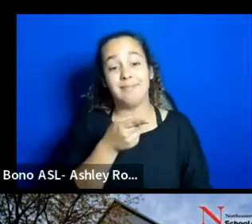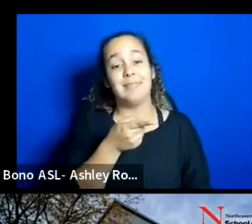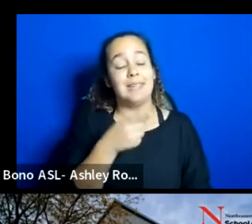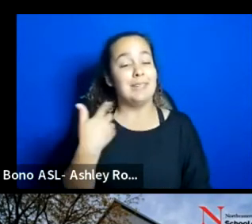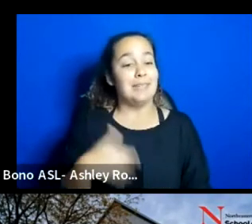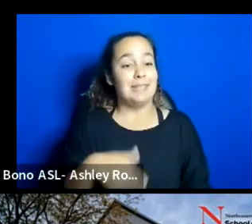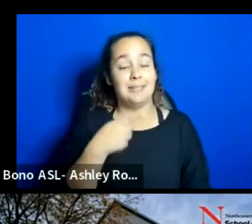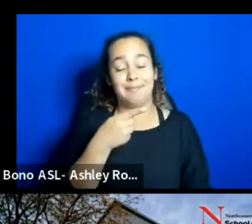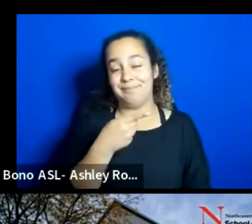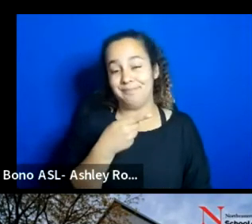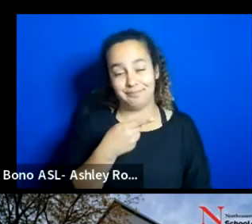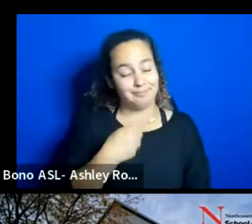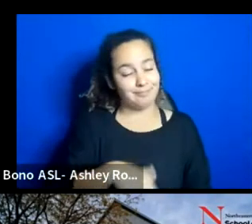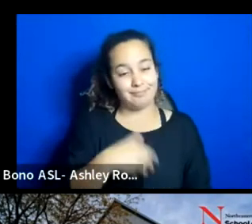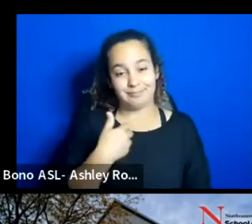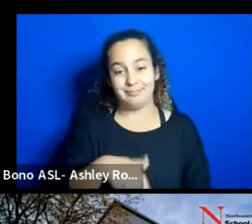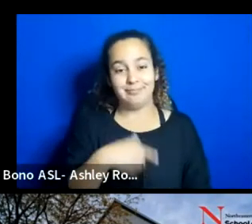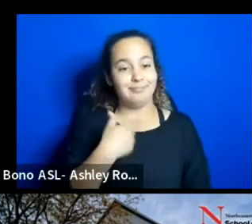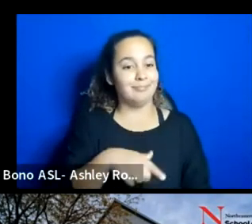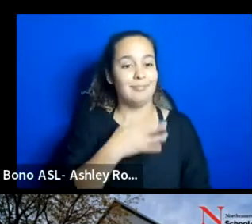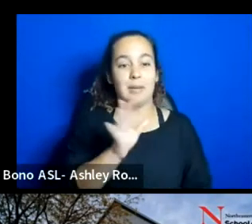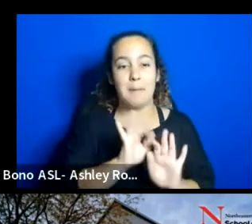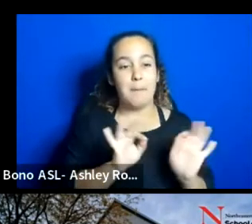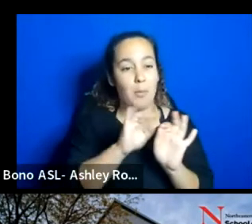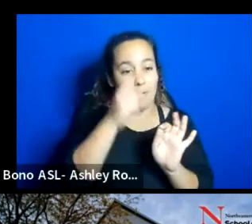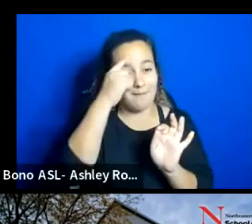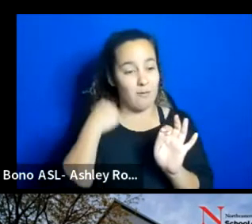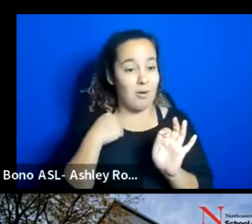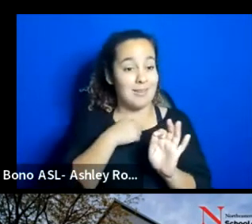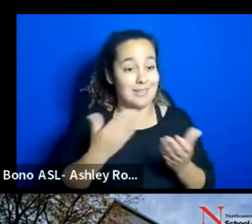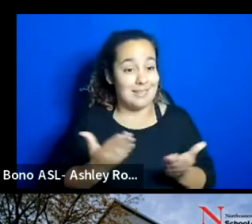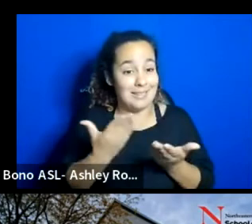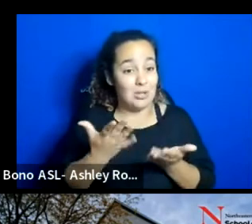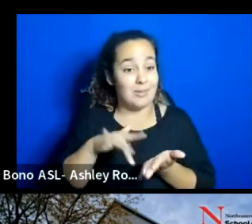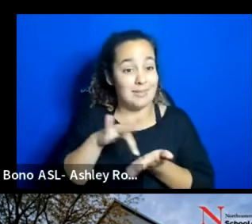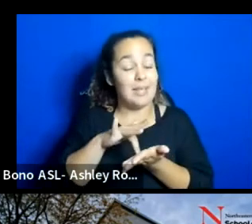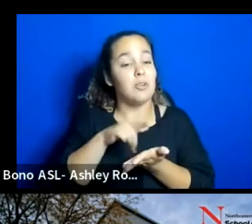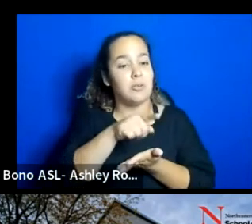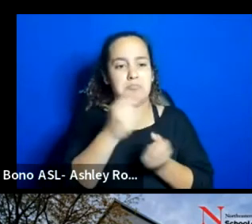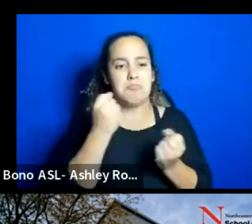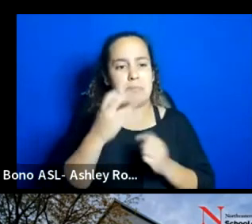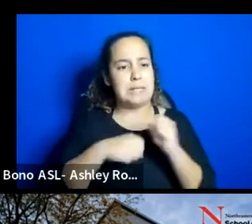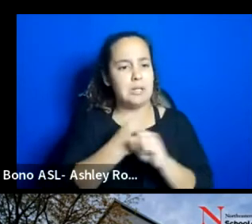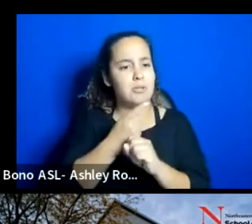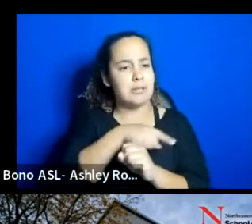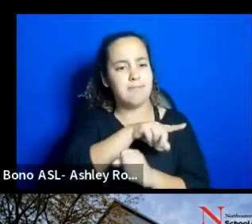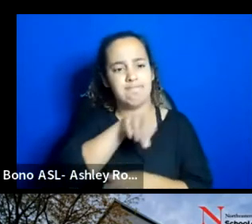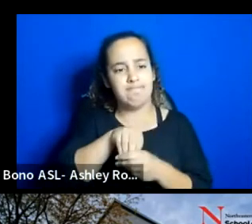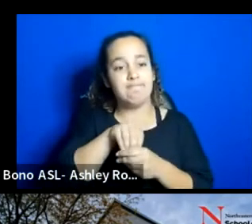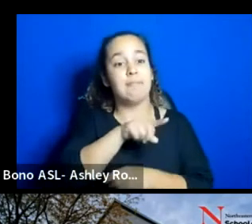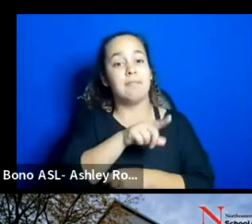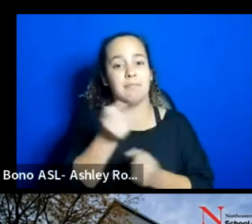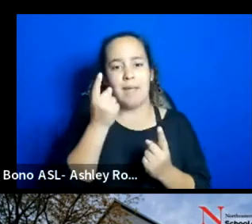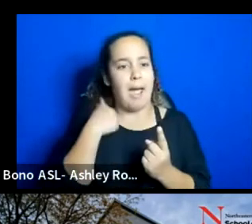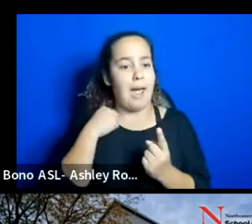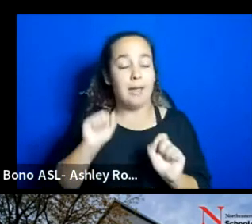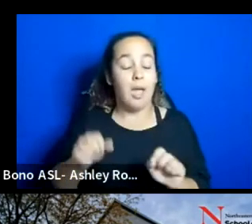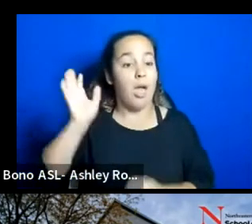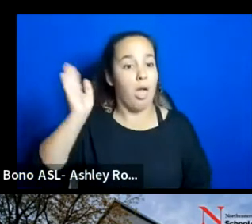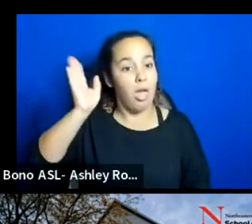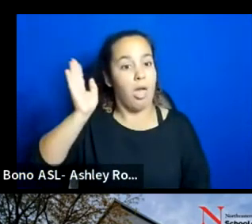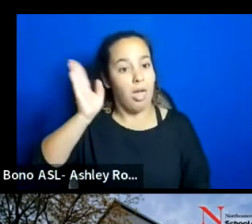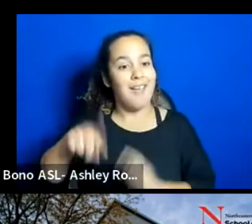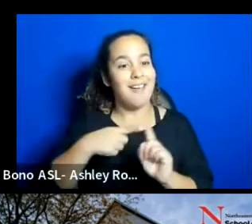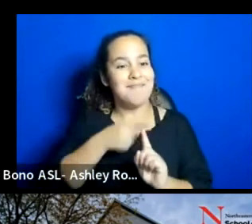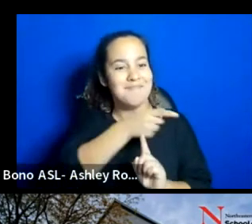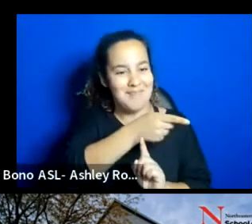in everything we've done as a center in the years he's been here. I could take up the whole day today just